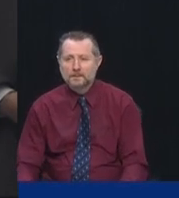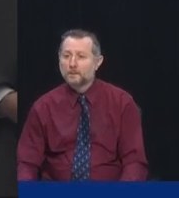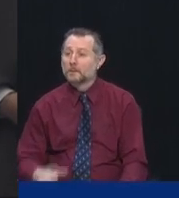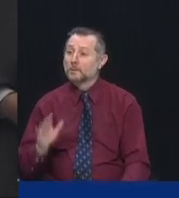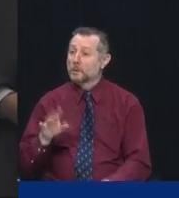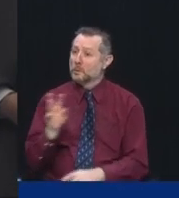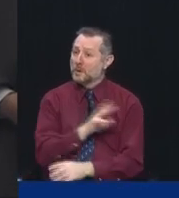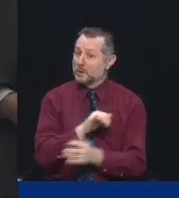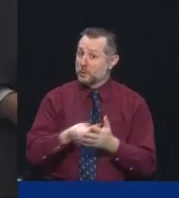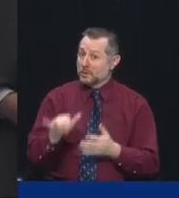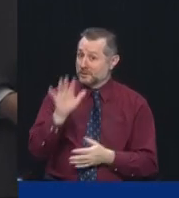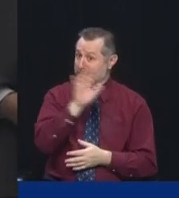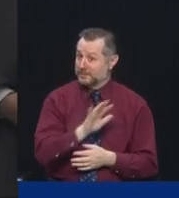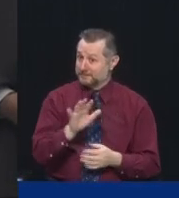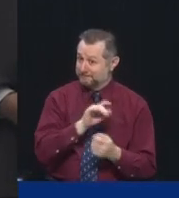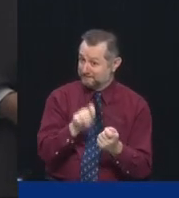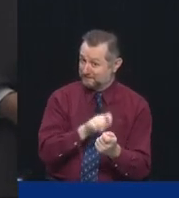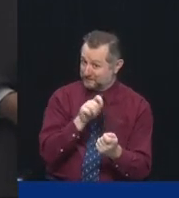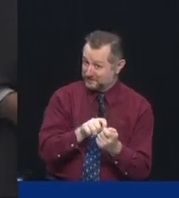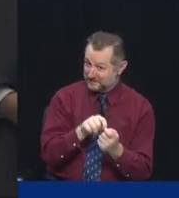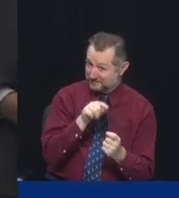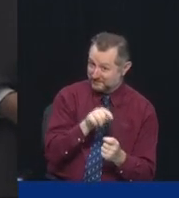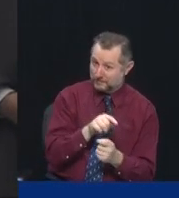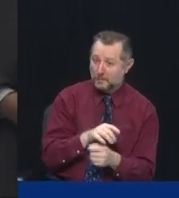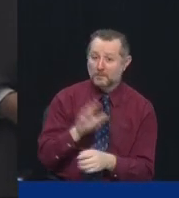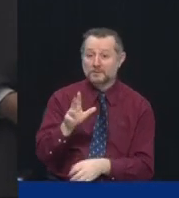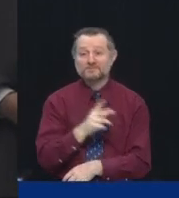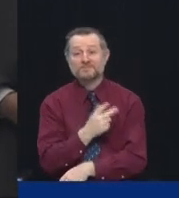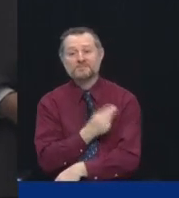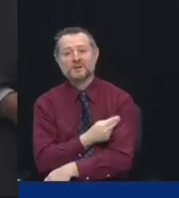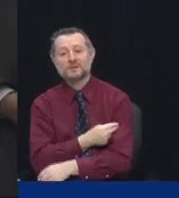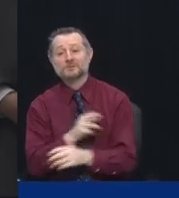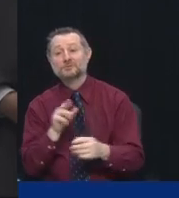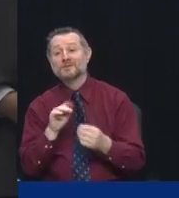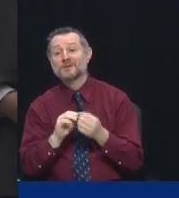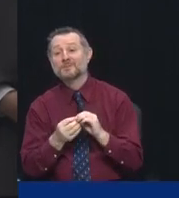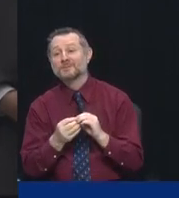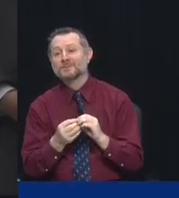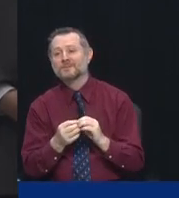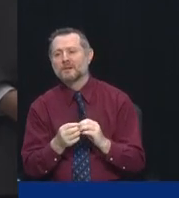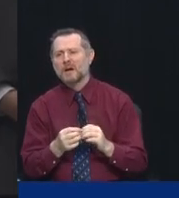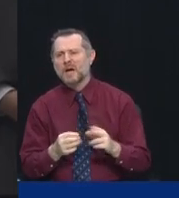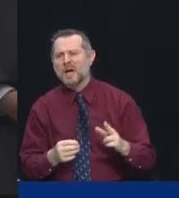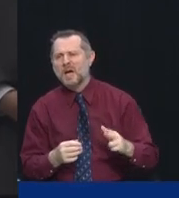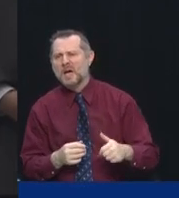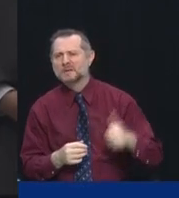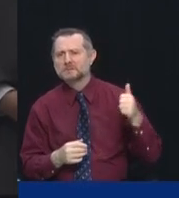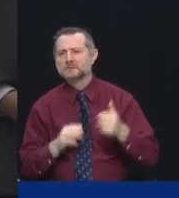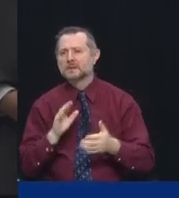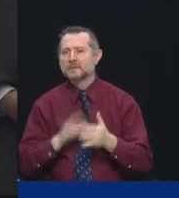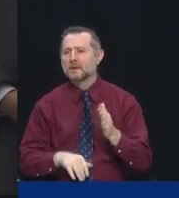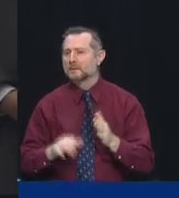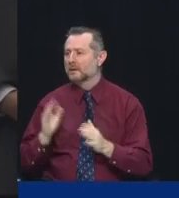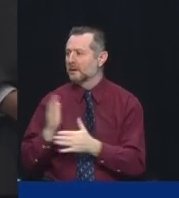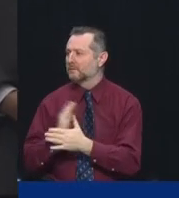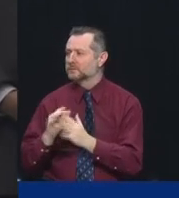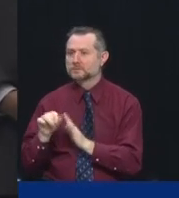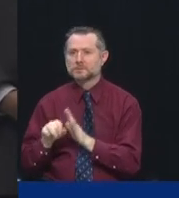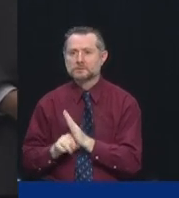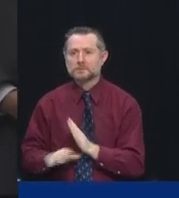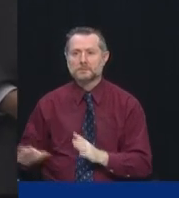York, your vaccination rate is higher than the state rate in 75